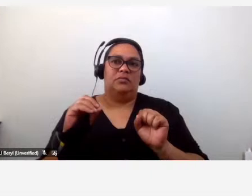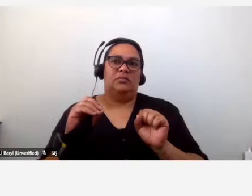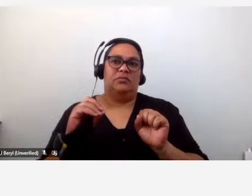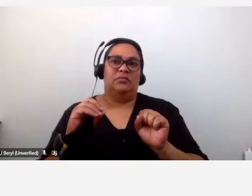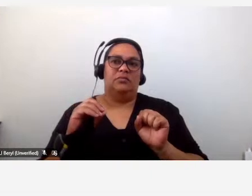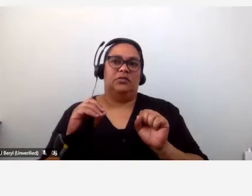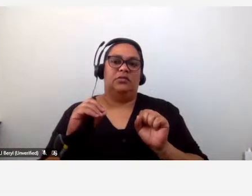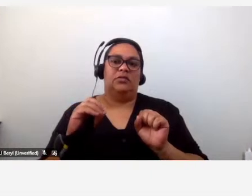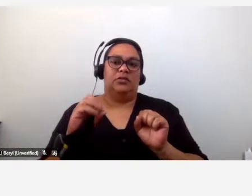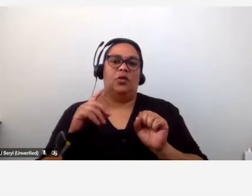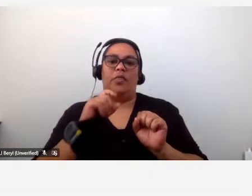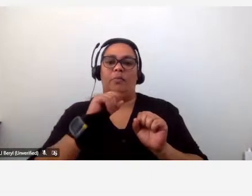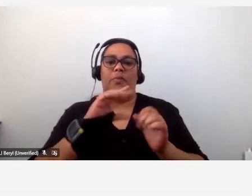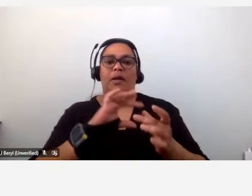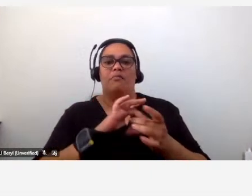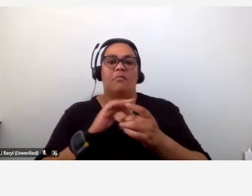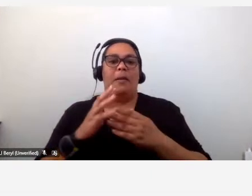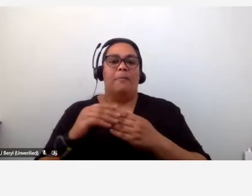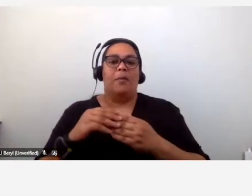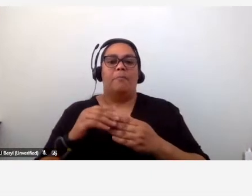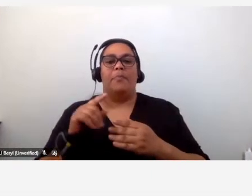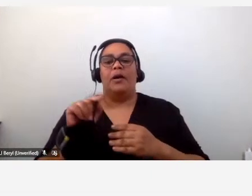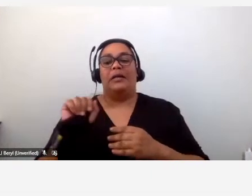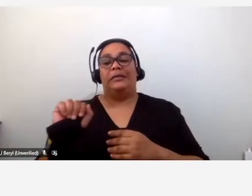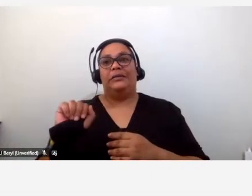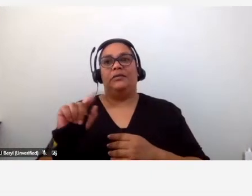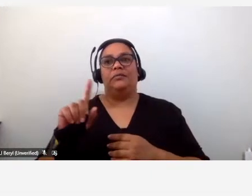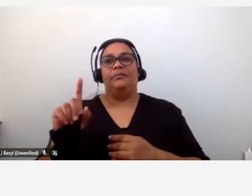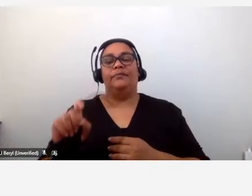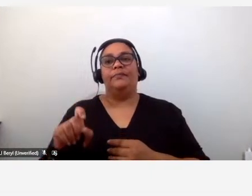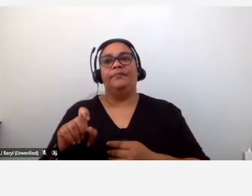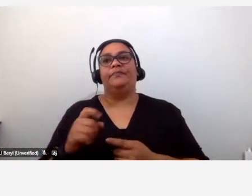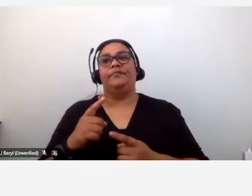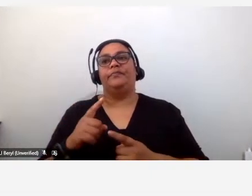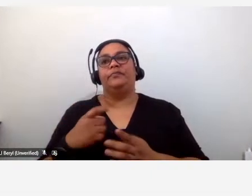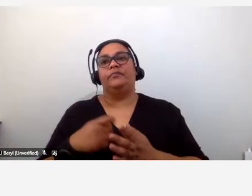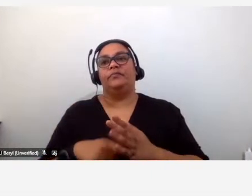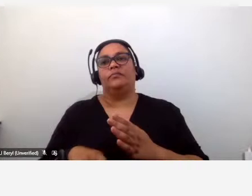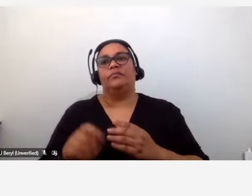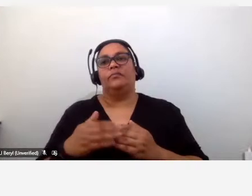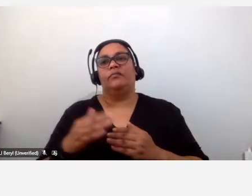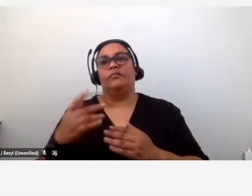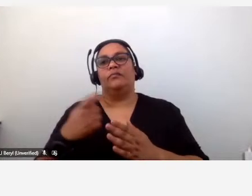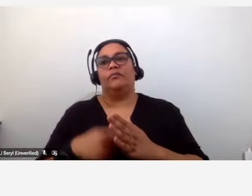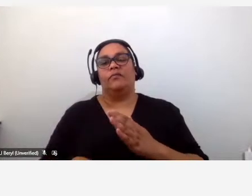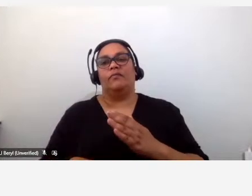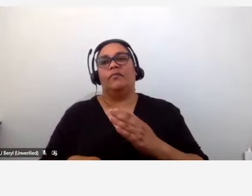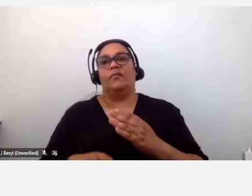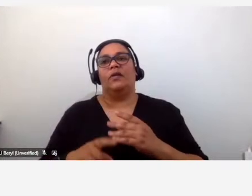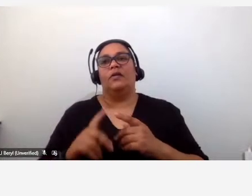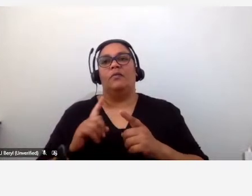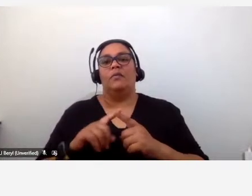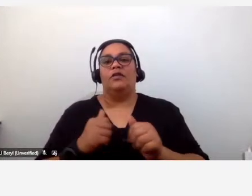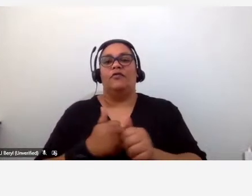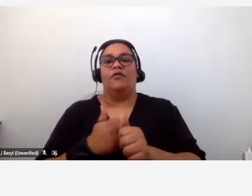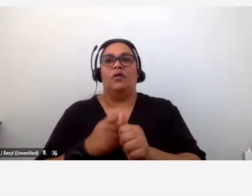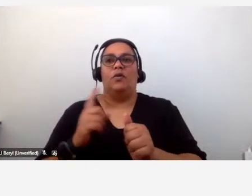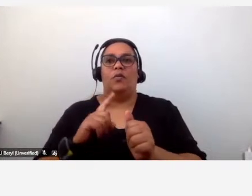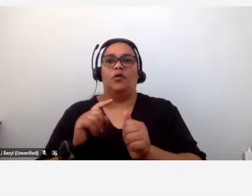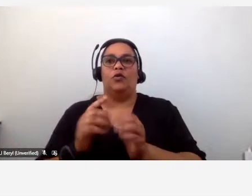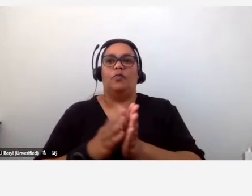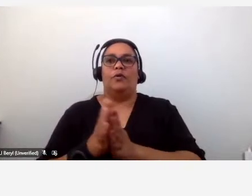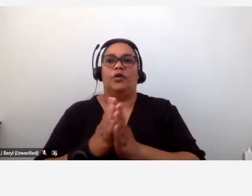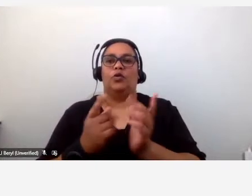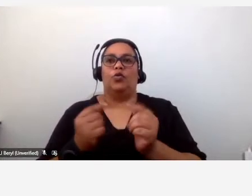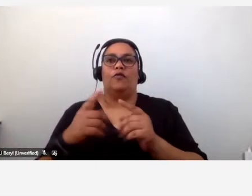It's related to Member van Minen's question, but clearly we don't want further costs piling up. What mitigation would there be